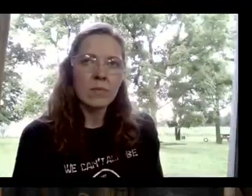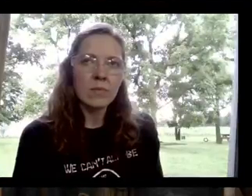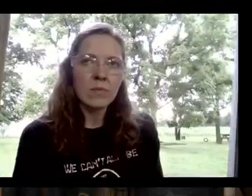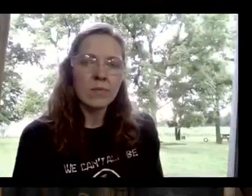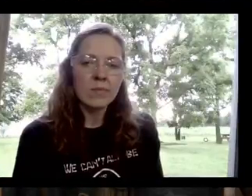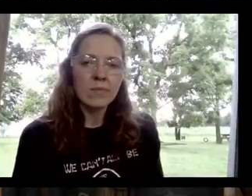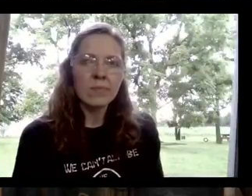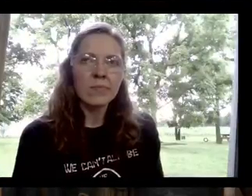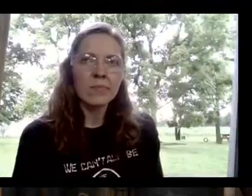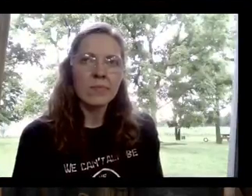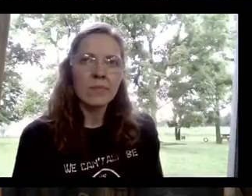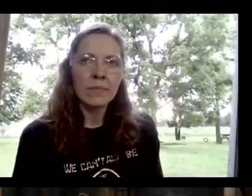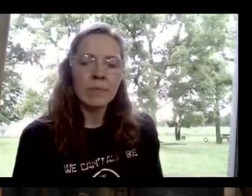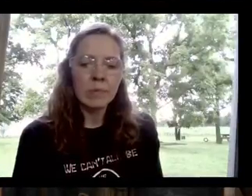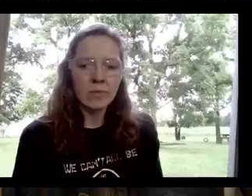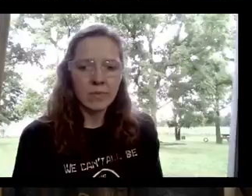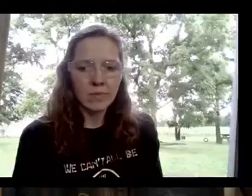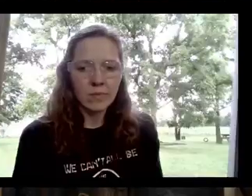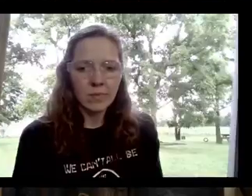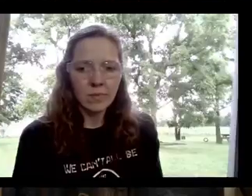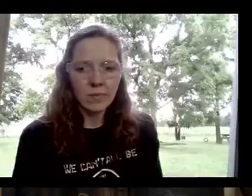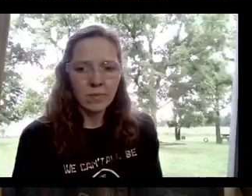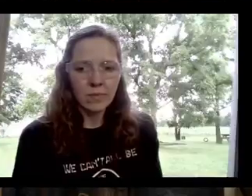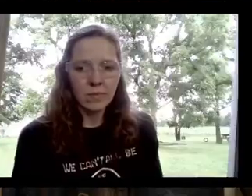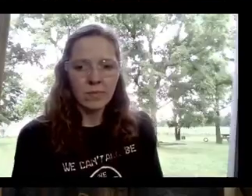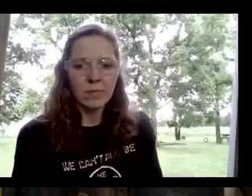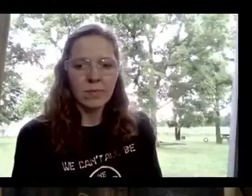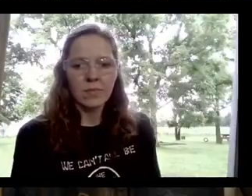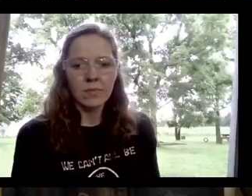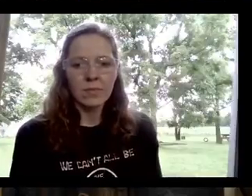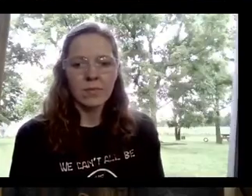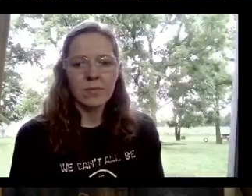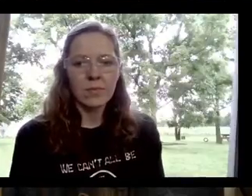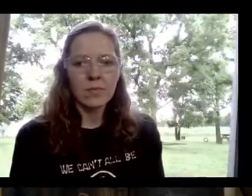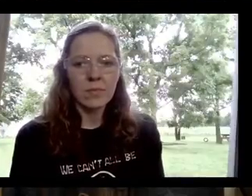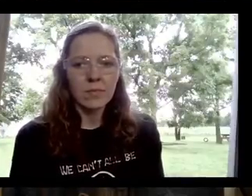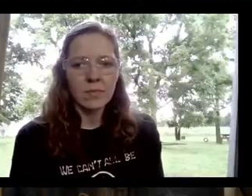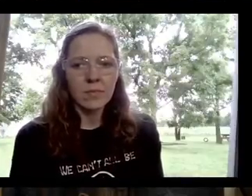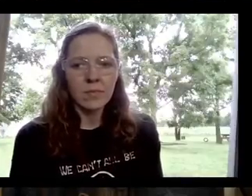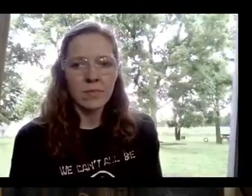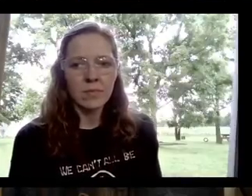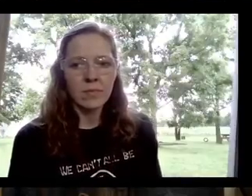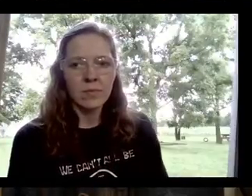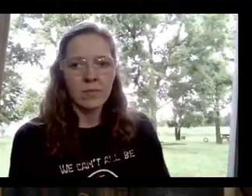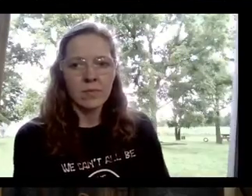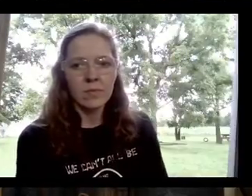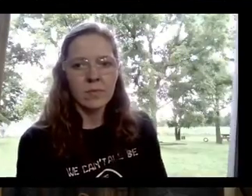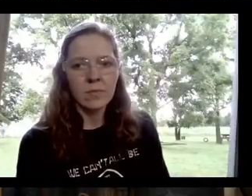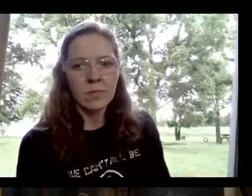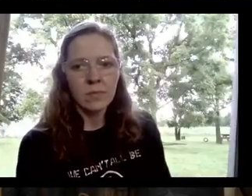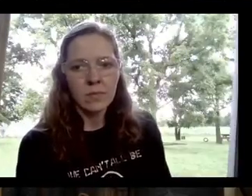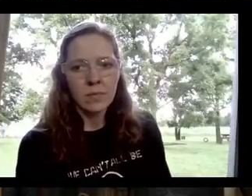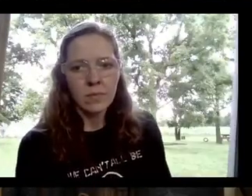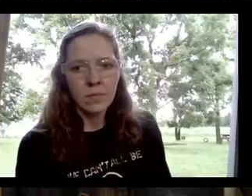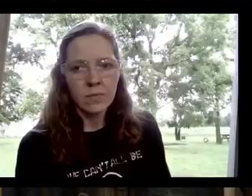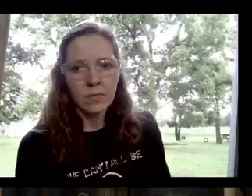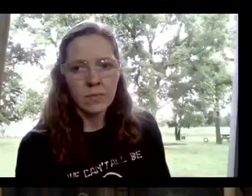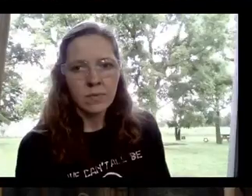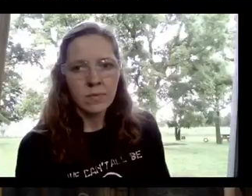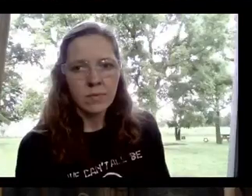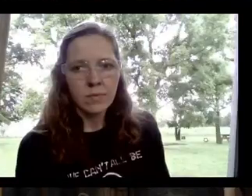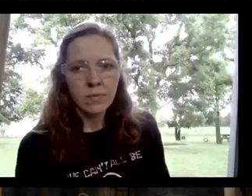is a mild steel or something of the like, it'll just snap across that homogenized grain